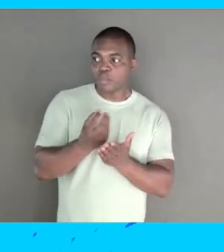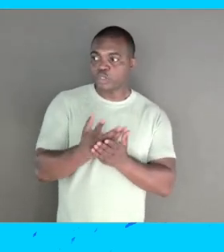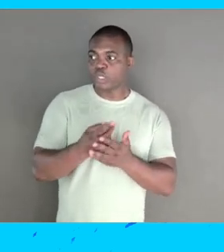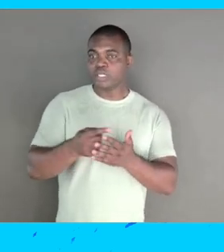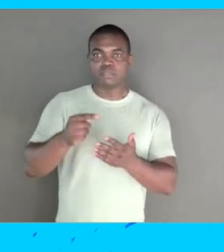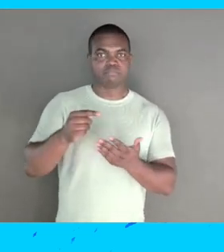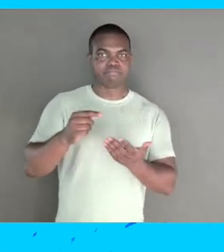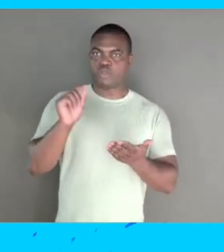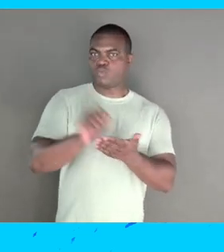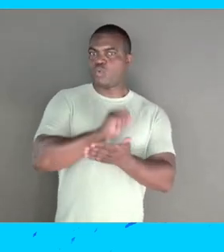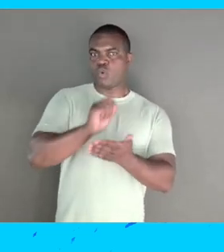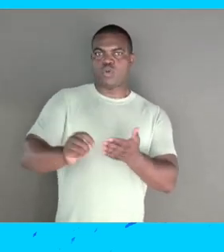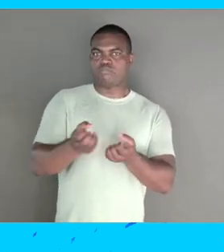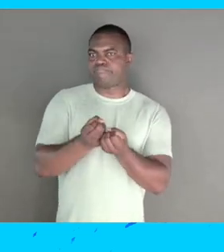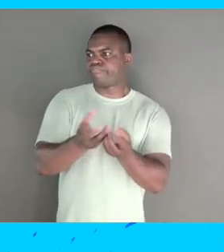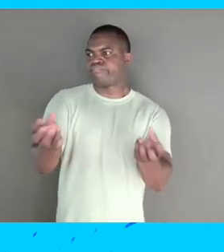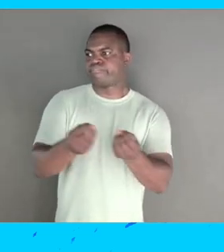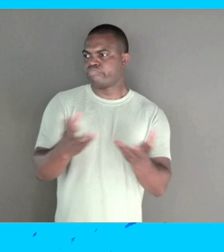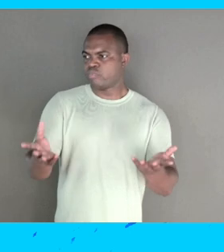sexuality. And